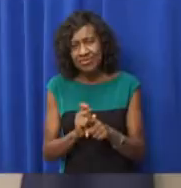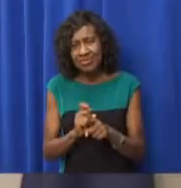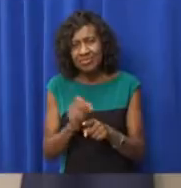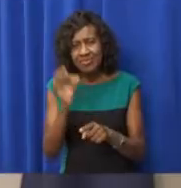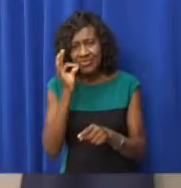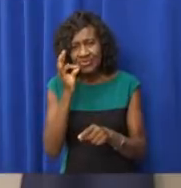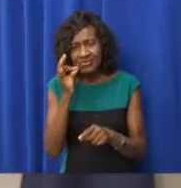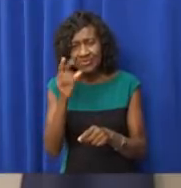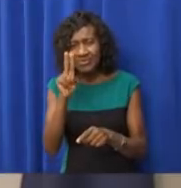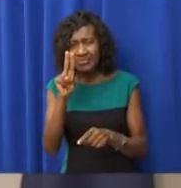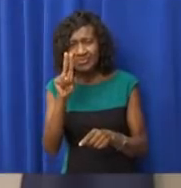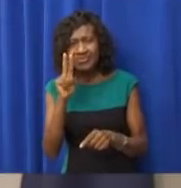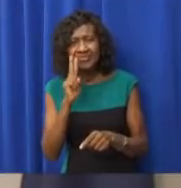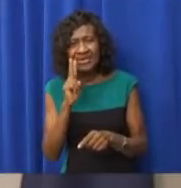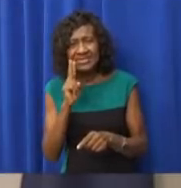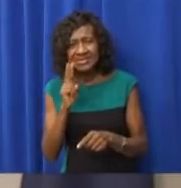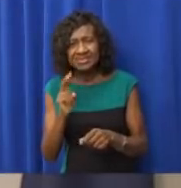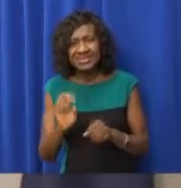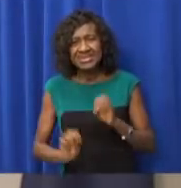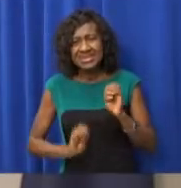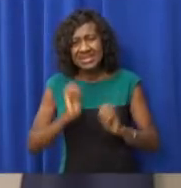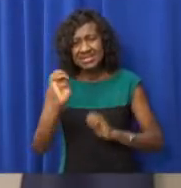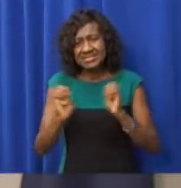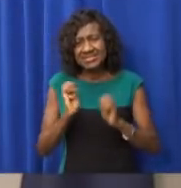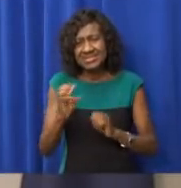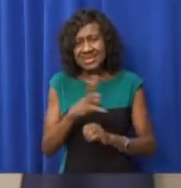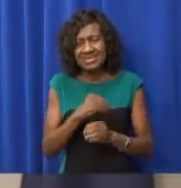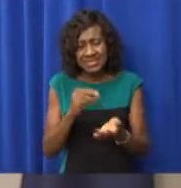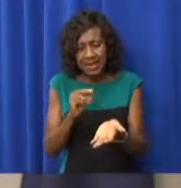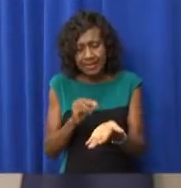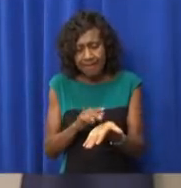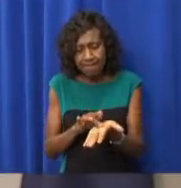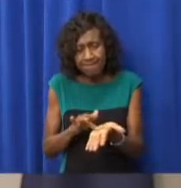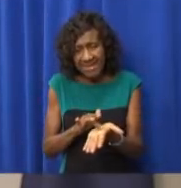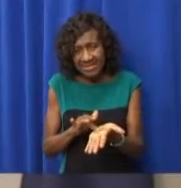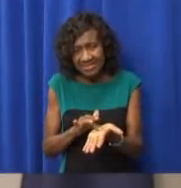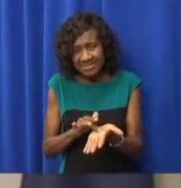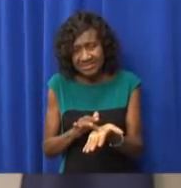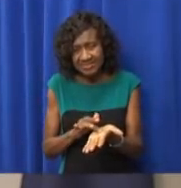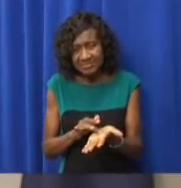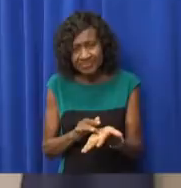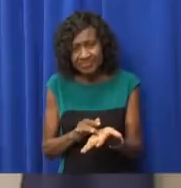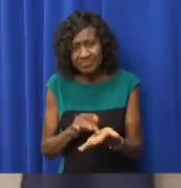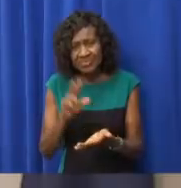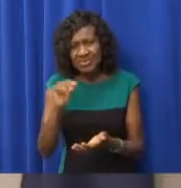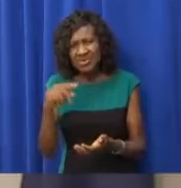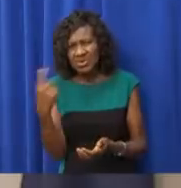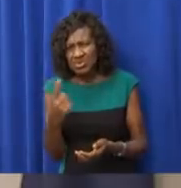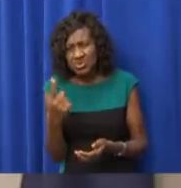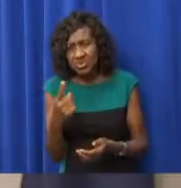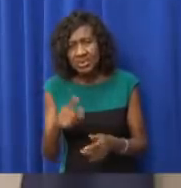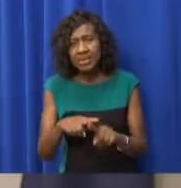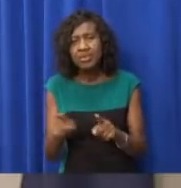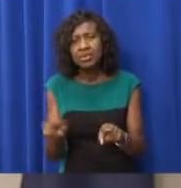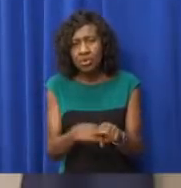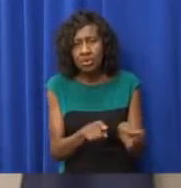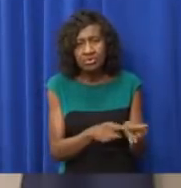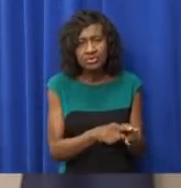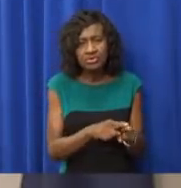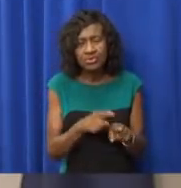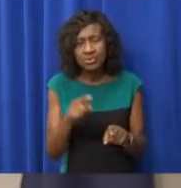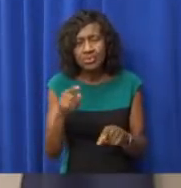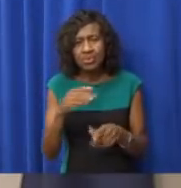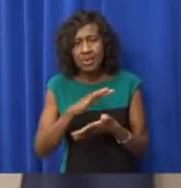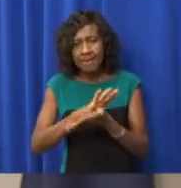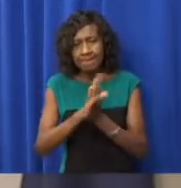vitamins, exercise, and medicines alone? I'd say no, it comes from peace of mind, peace